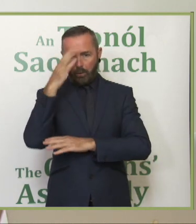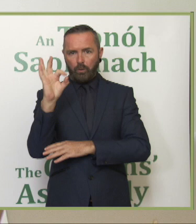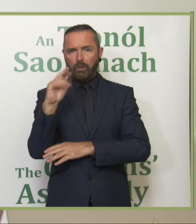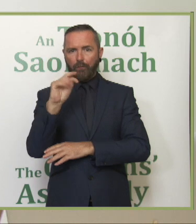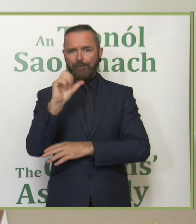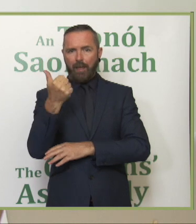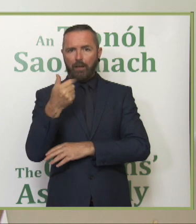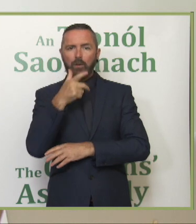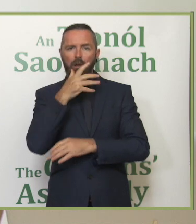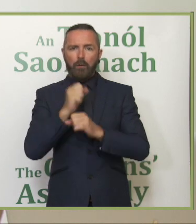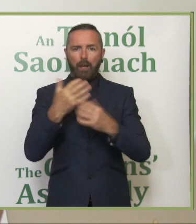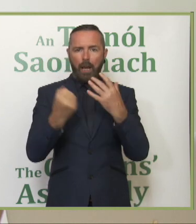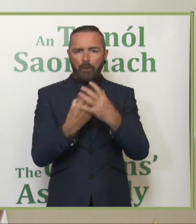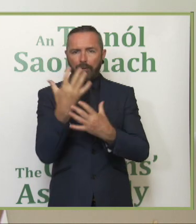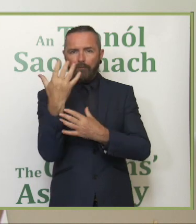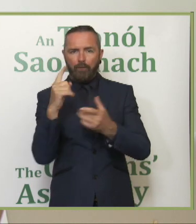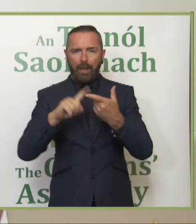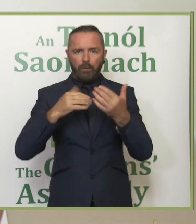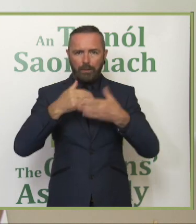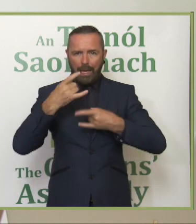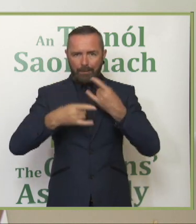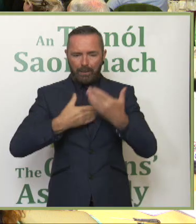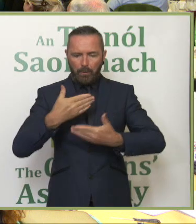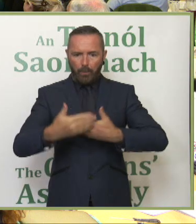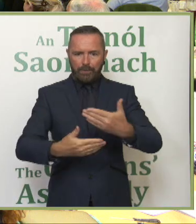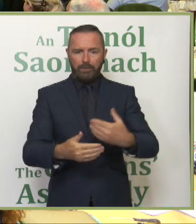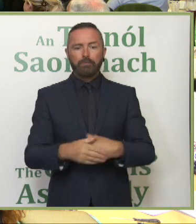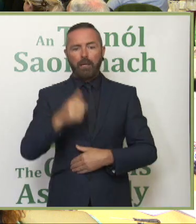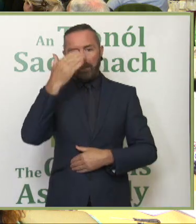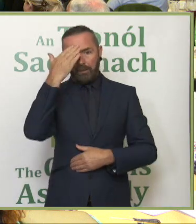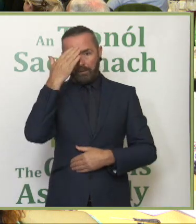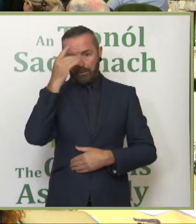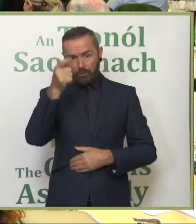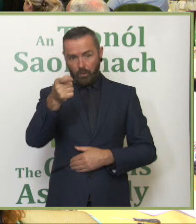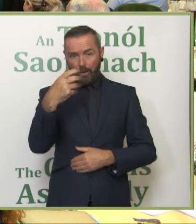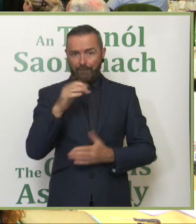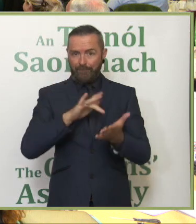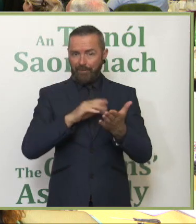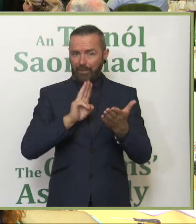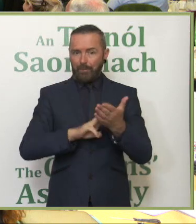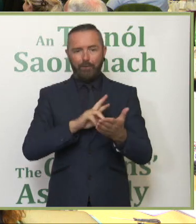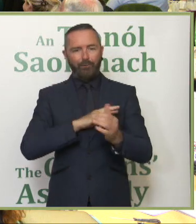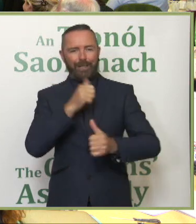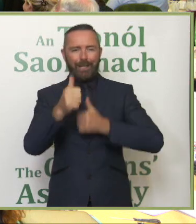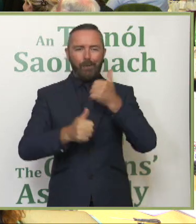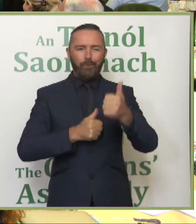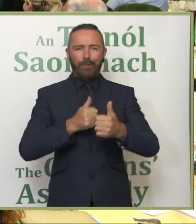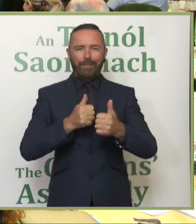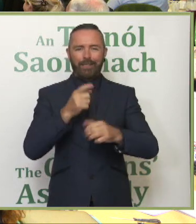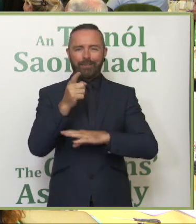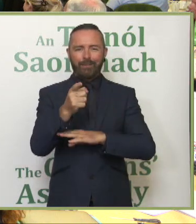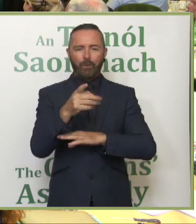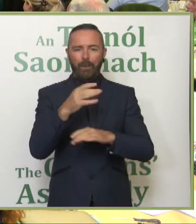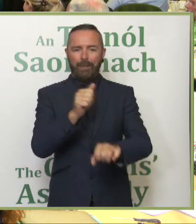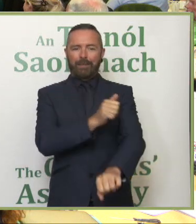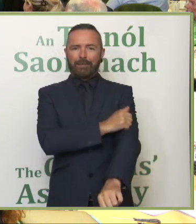that has evolved or where we're at now with all of that. So Giovanna, I know you have 15 minutes. Really appreciate that you do stick to